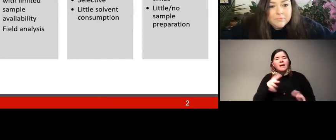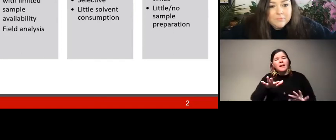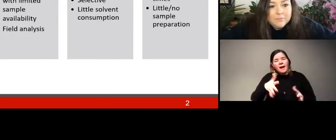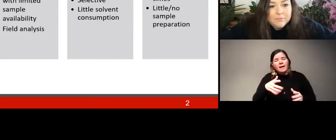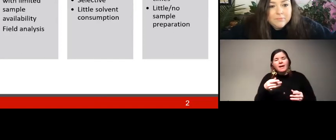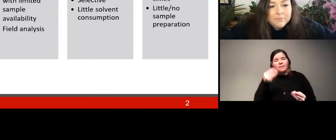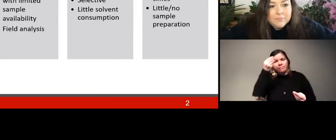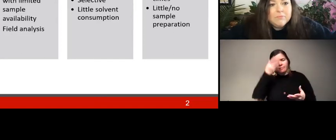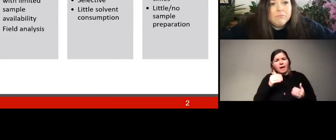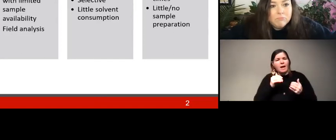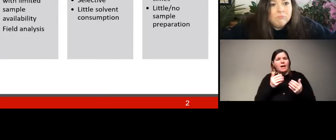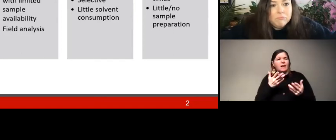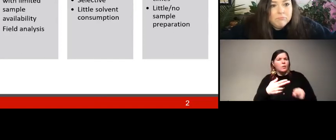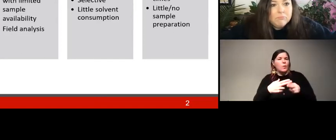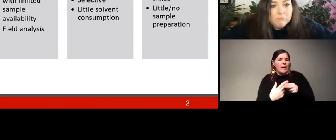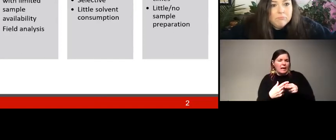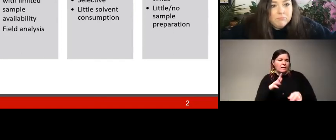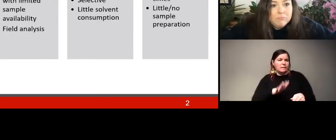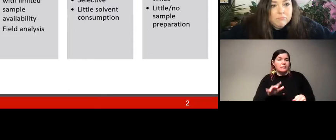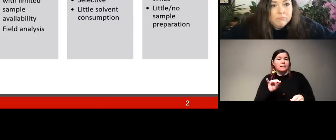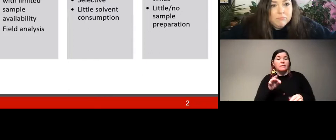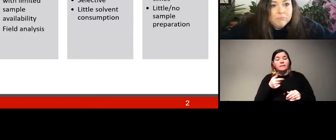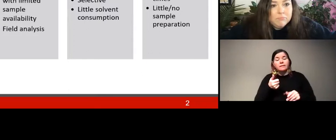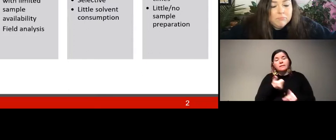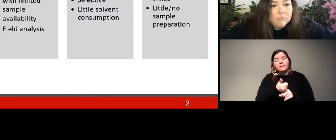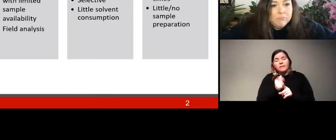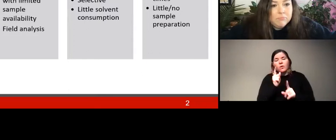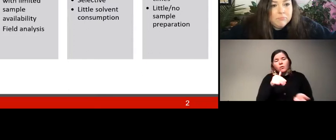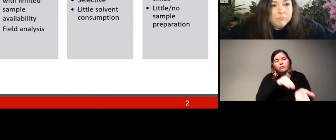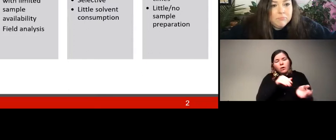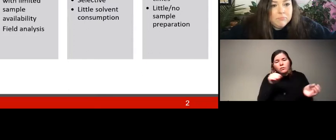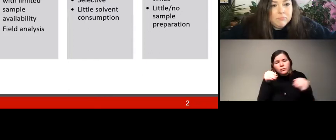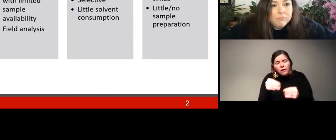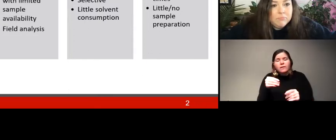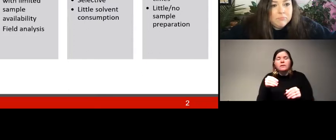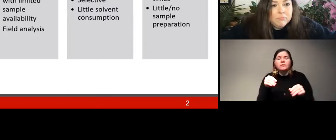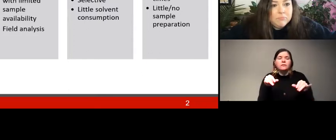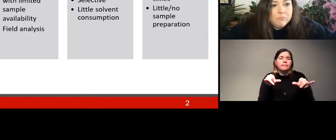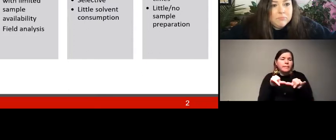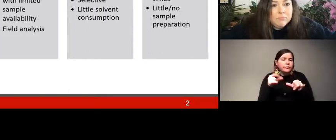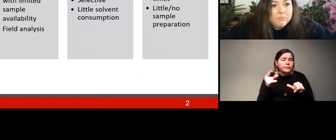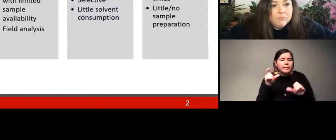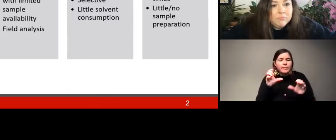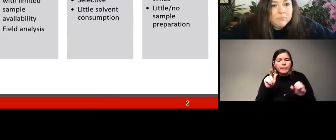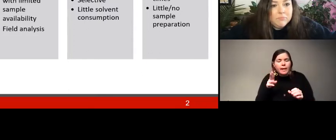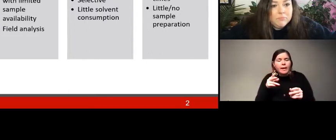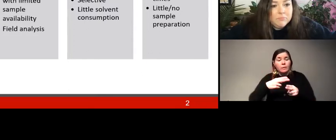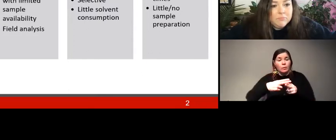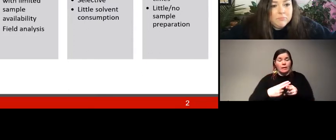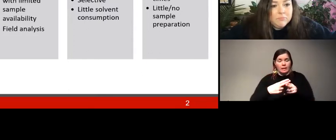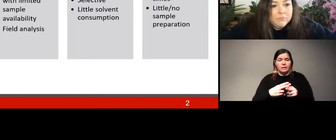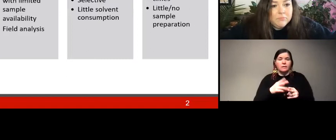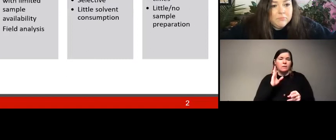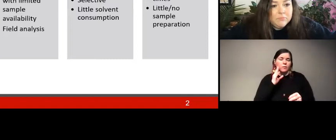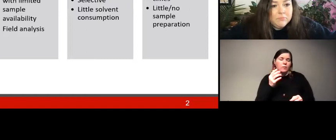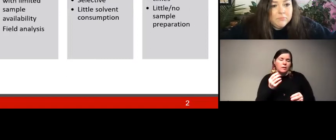much things weigh. So when you think about if you're on a scale, when you go to the doctor's office, or if you've ever measured something in like a chemistry lab before, it'll give you